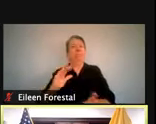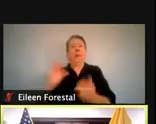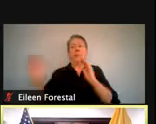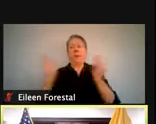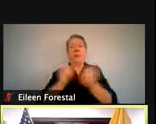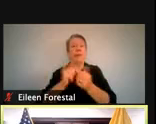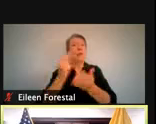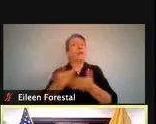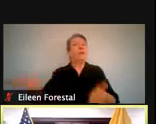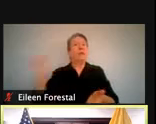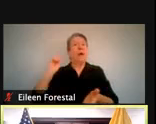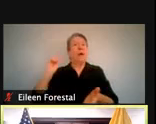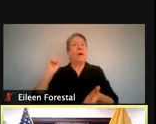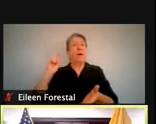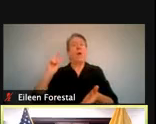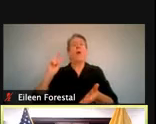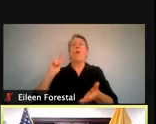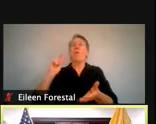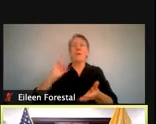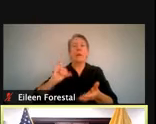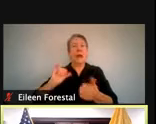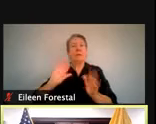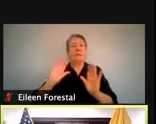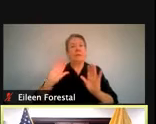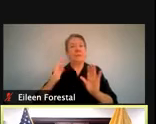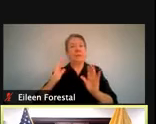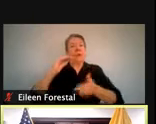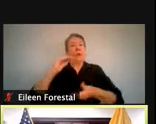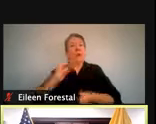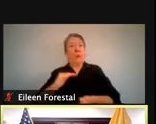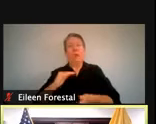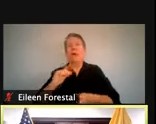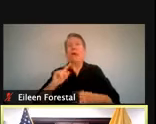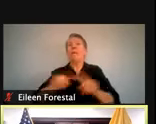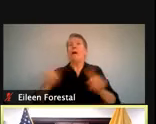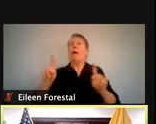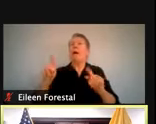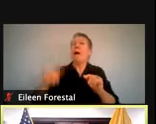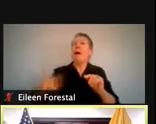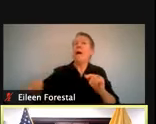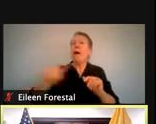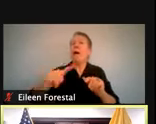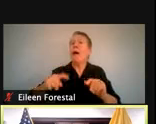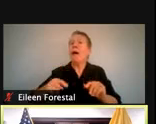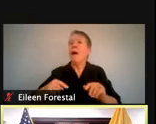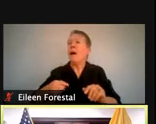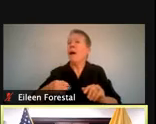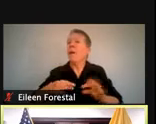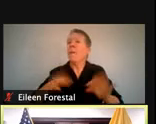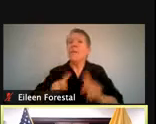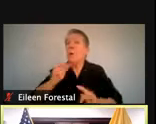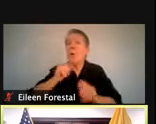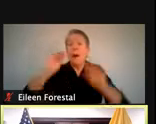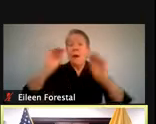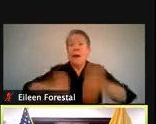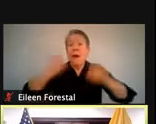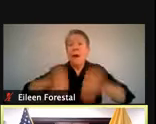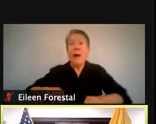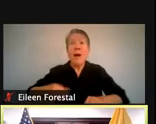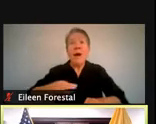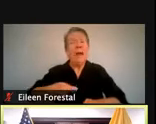that, tell that to one of the folks who just filed for the first time. This continues to be an ongoing crisis in our state and in